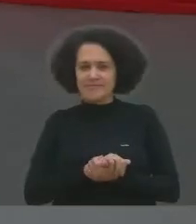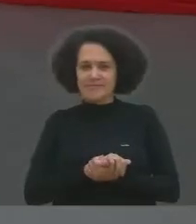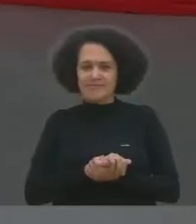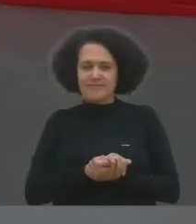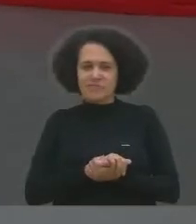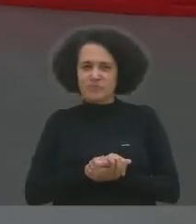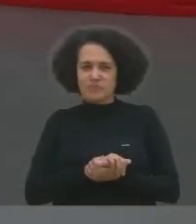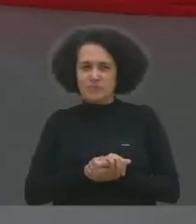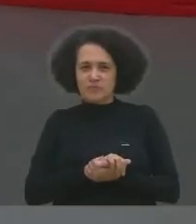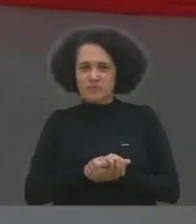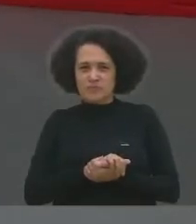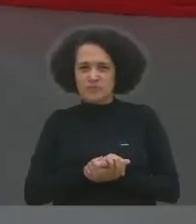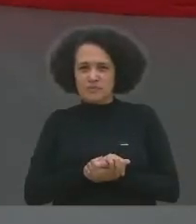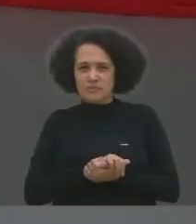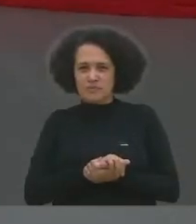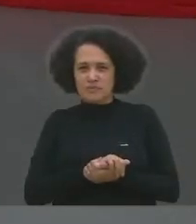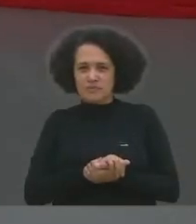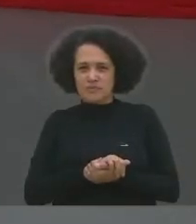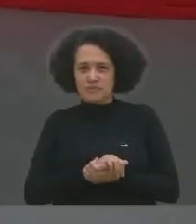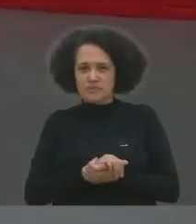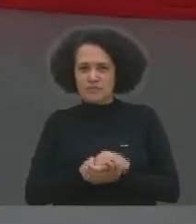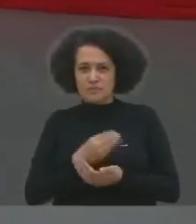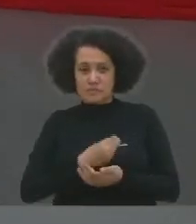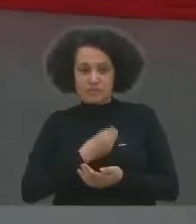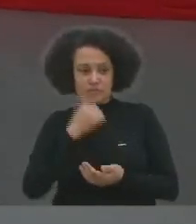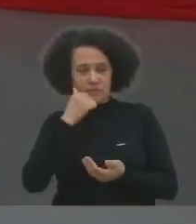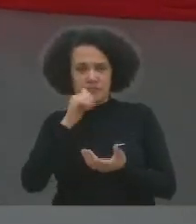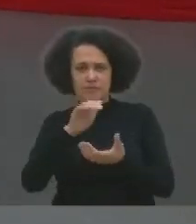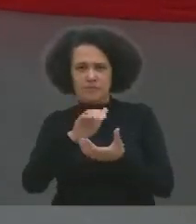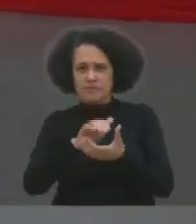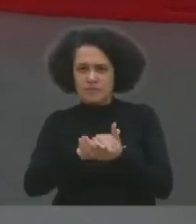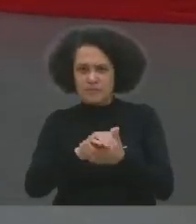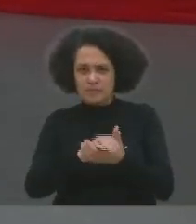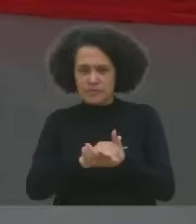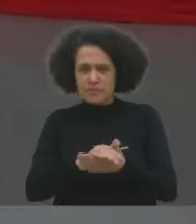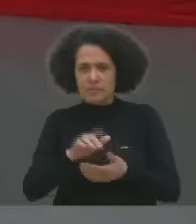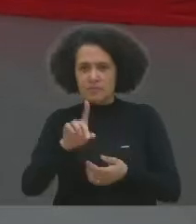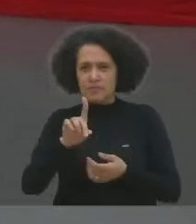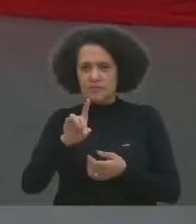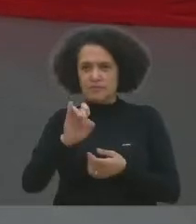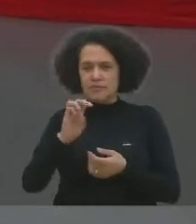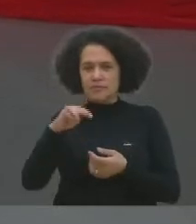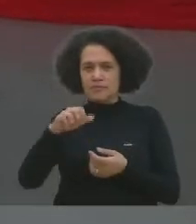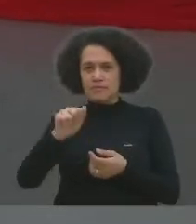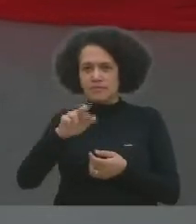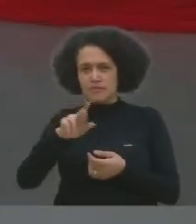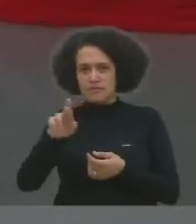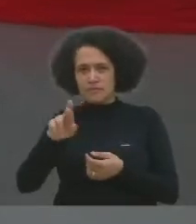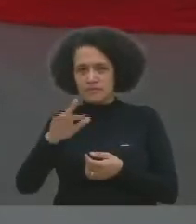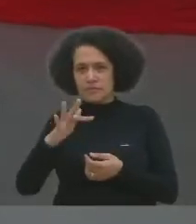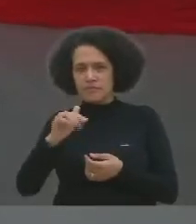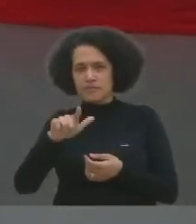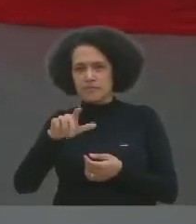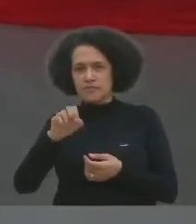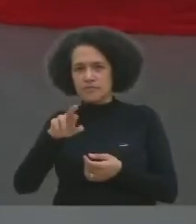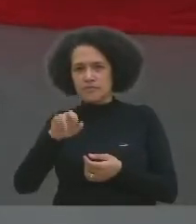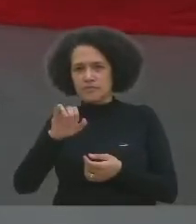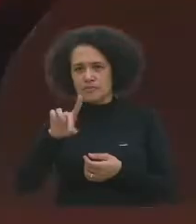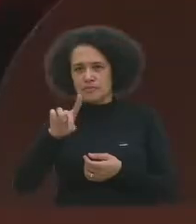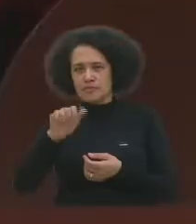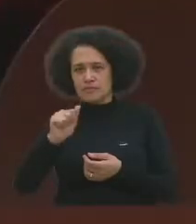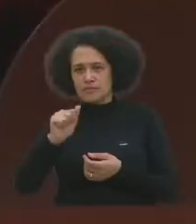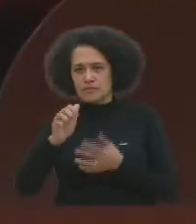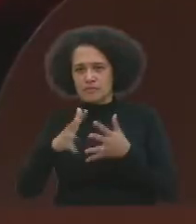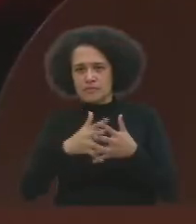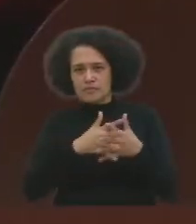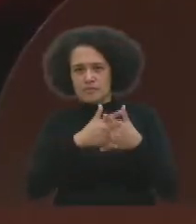from Florida, United States. Eu vivo com a minha esposa, Jean Marie, na Flórida, nos Estados Unidos. We do a lot of travel throughout